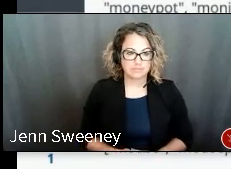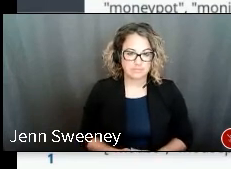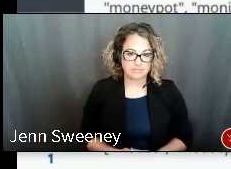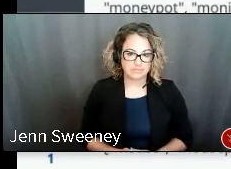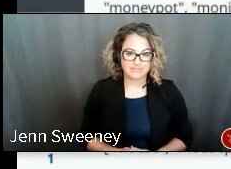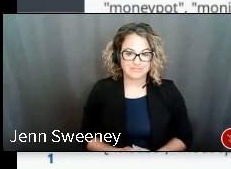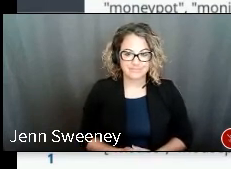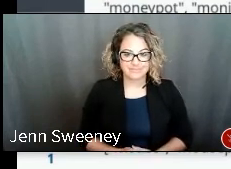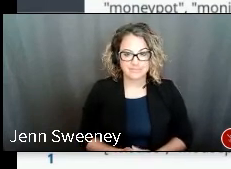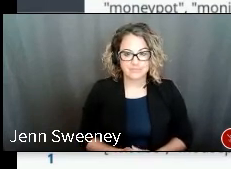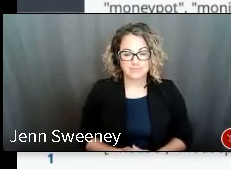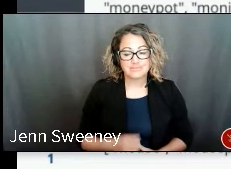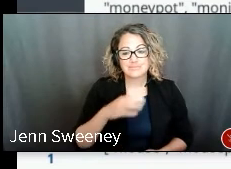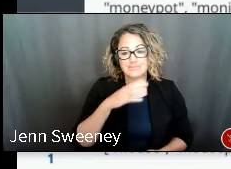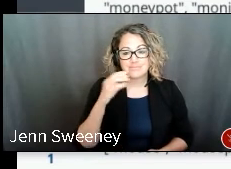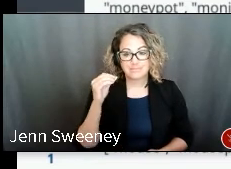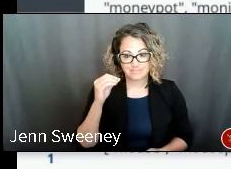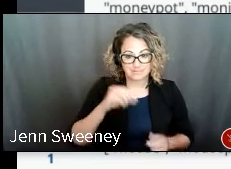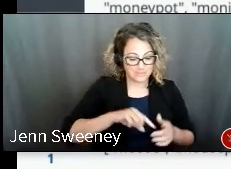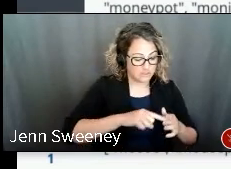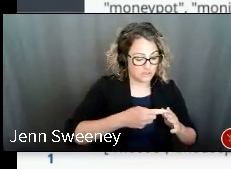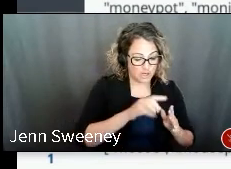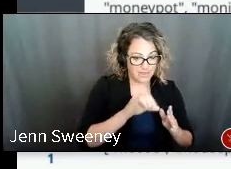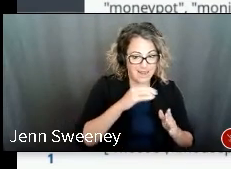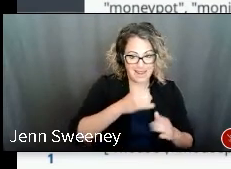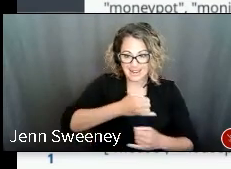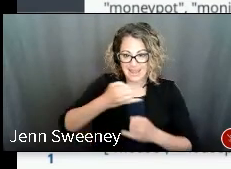String start index and end index.